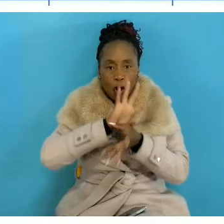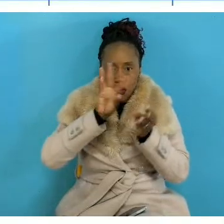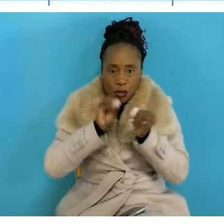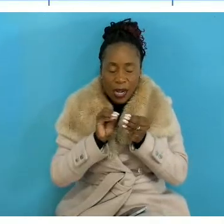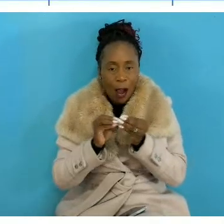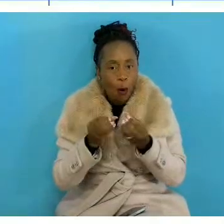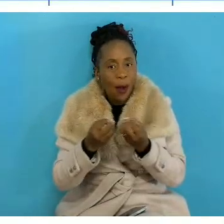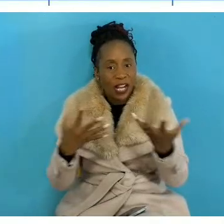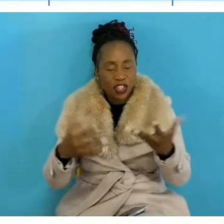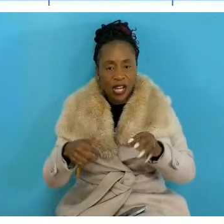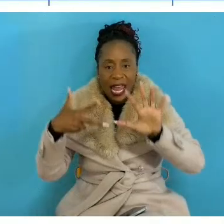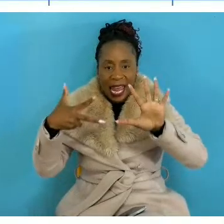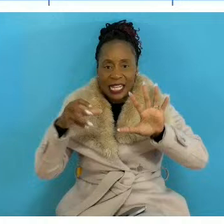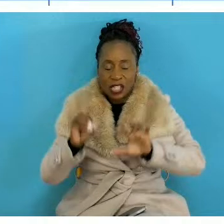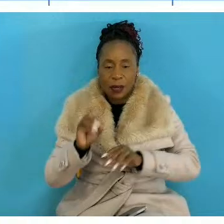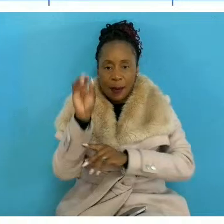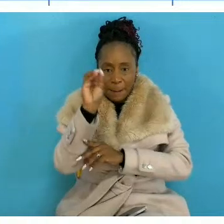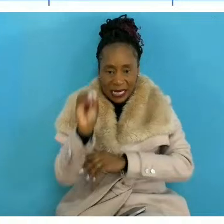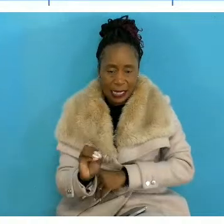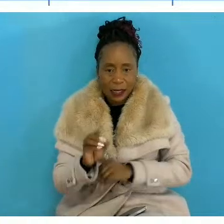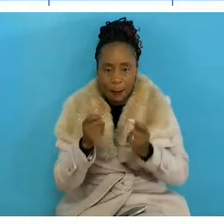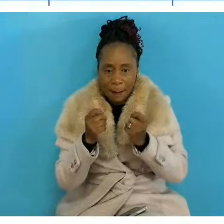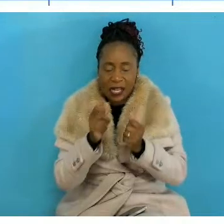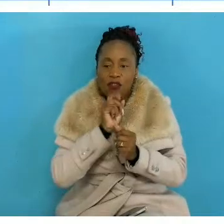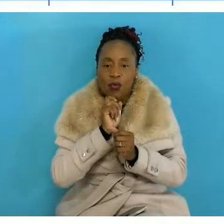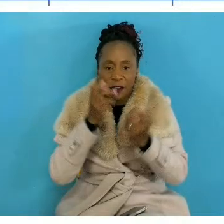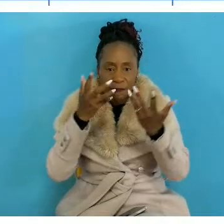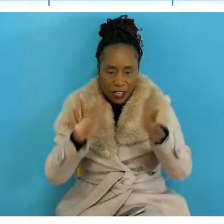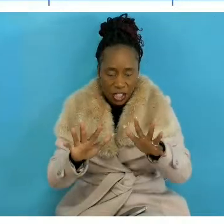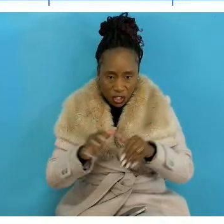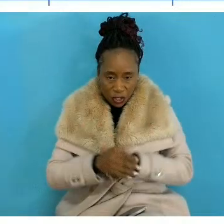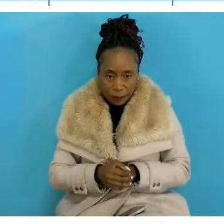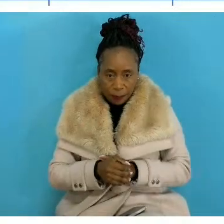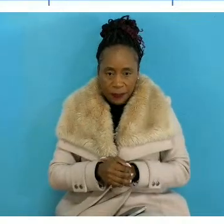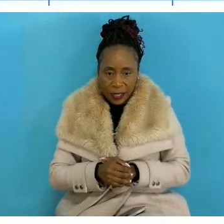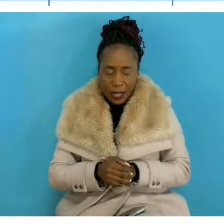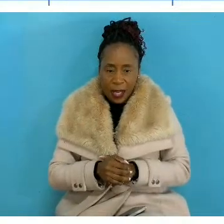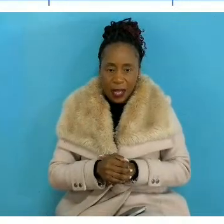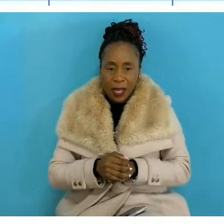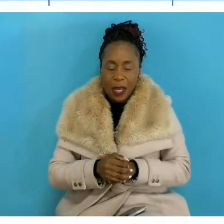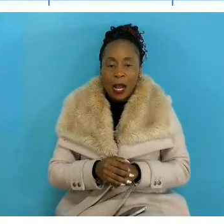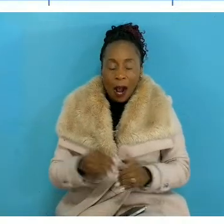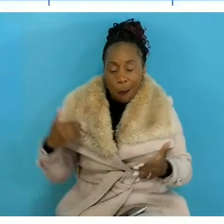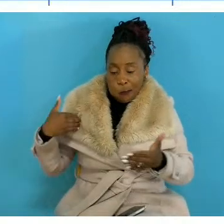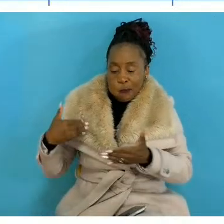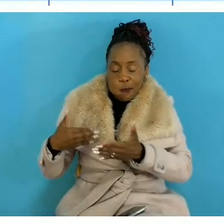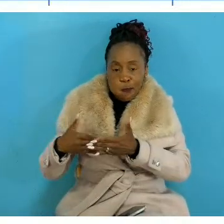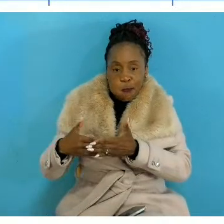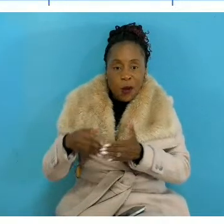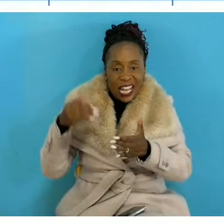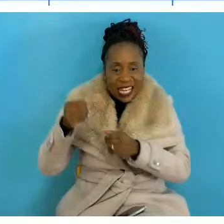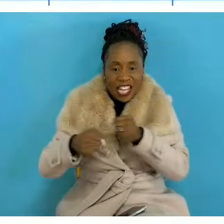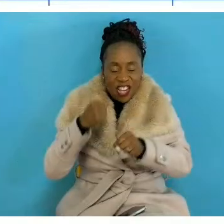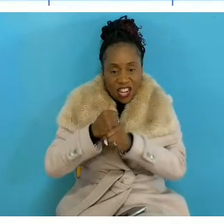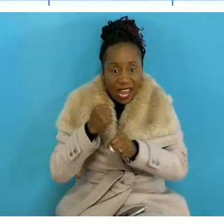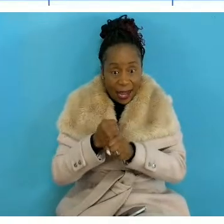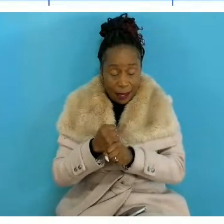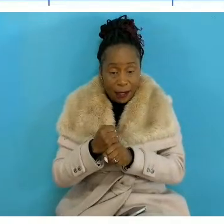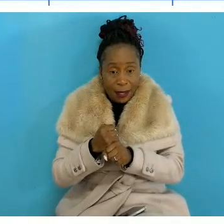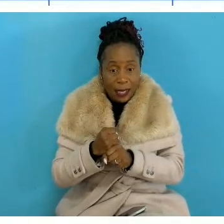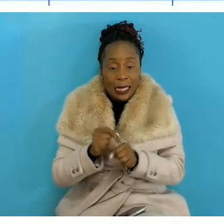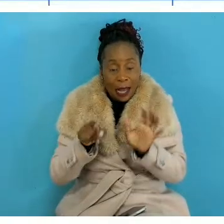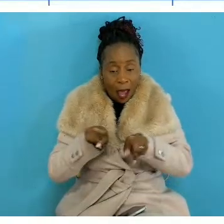of 80% spent. And in terms of year to date, as I